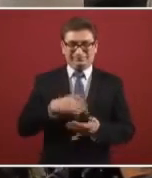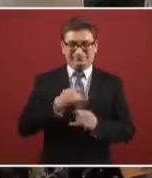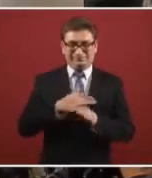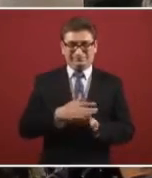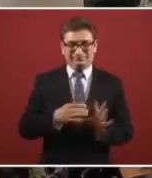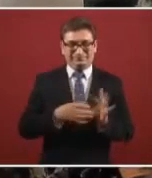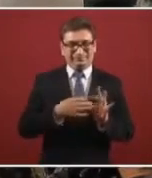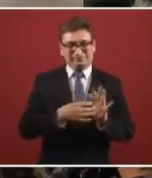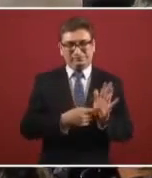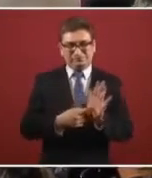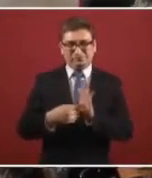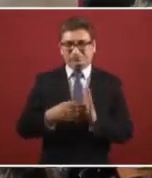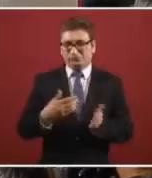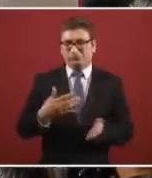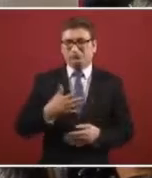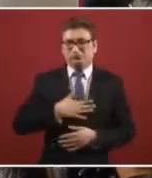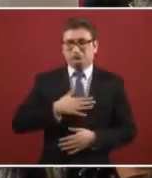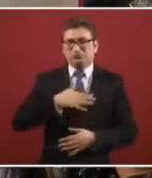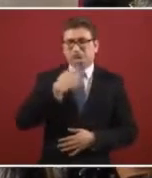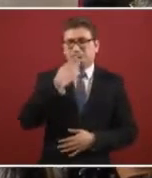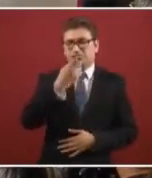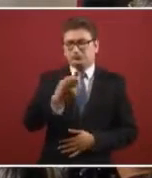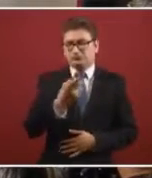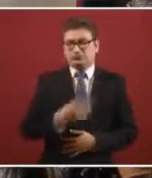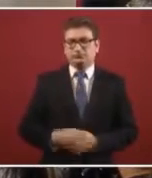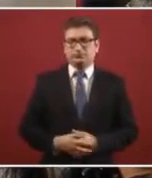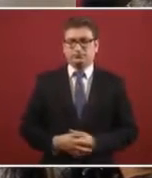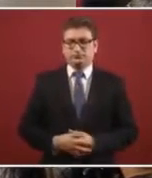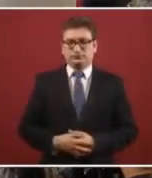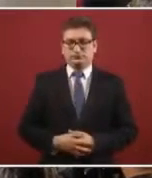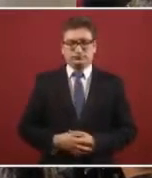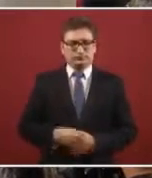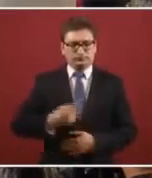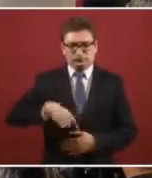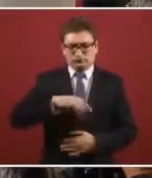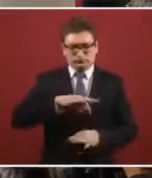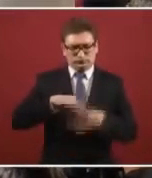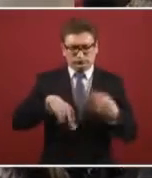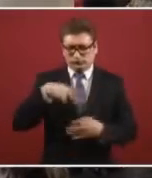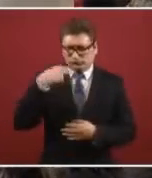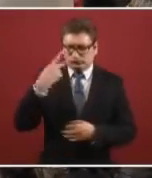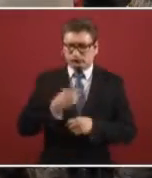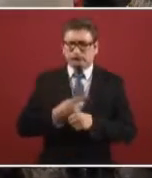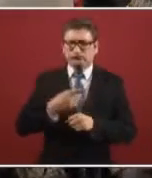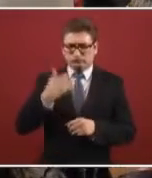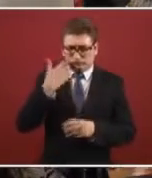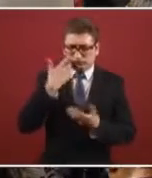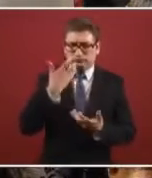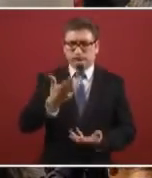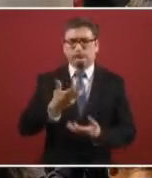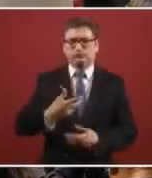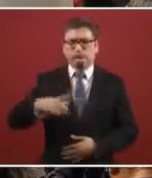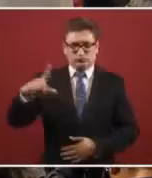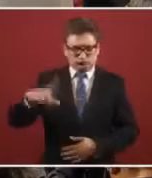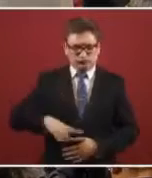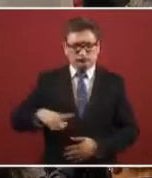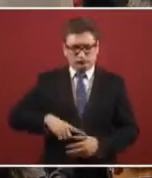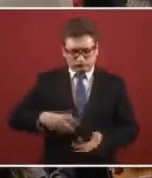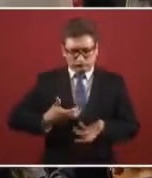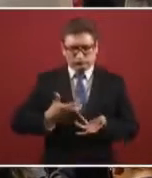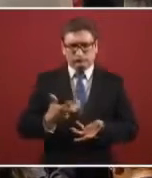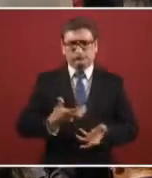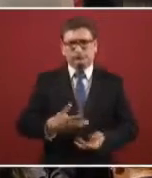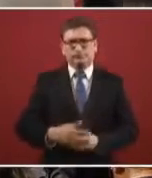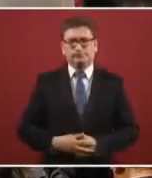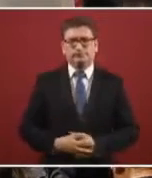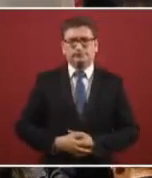this information, decir que I want to say that hay voluntad there is del gobierno a de la will República